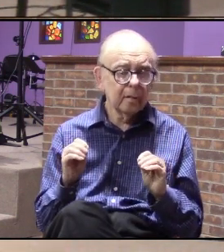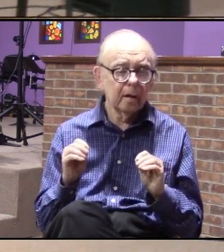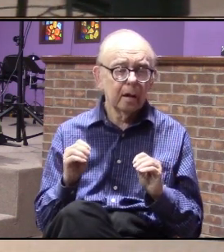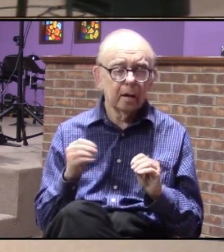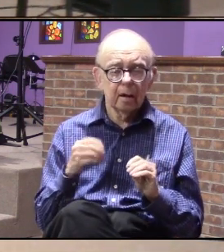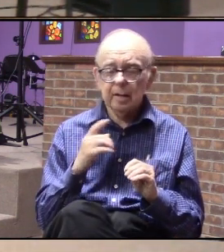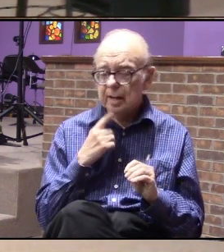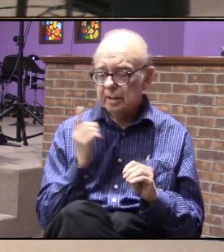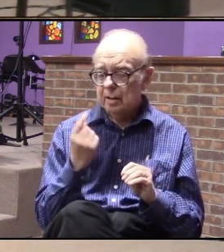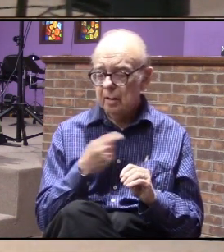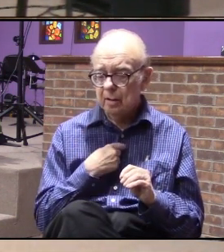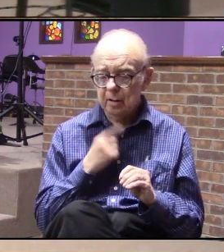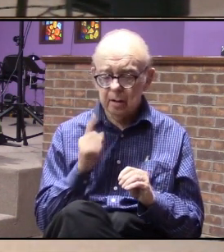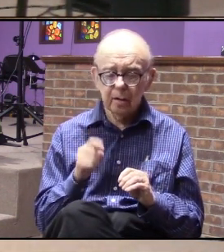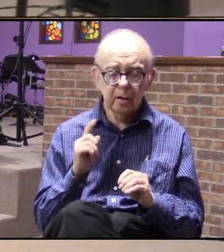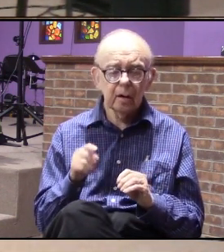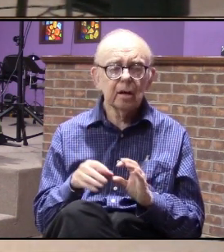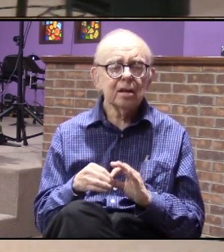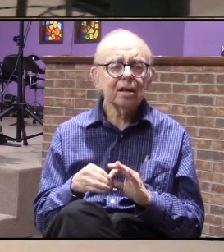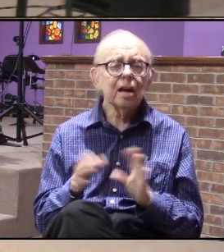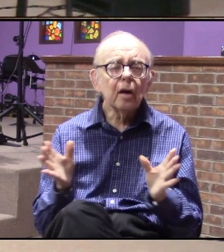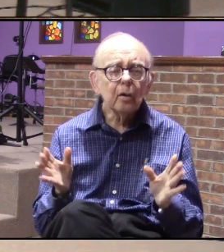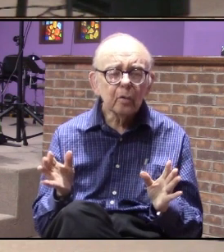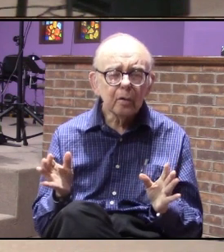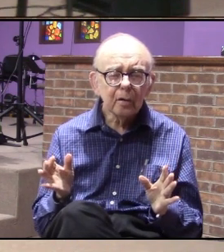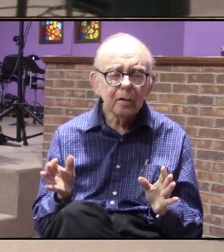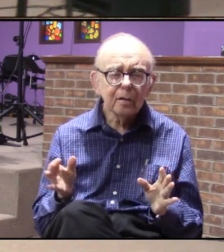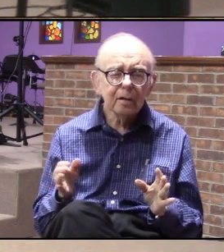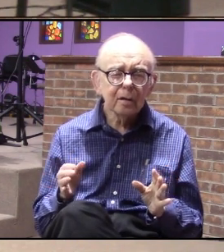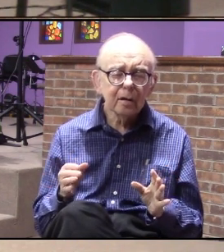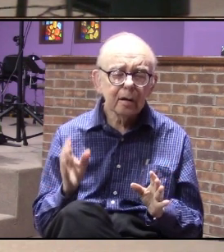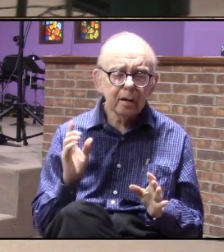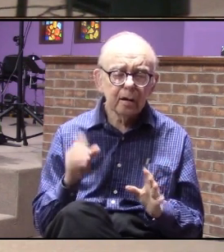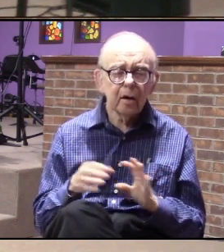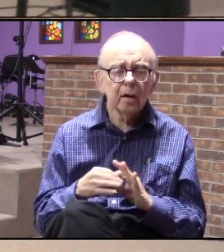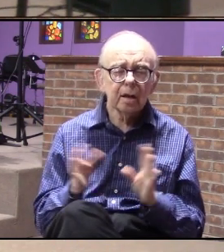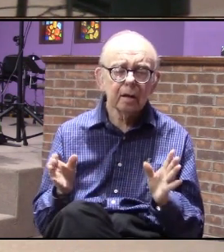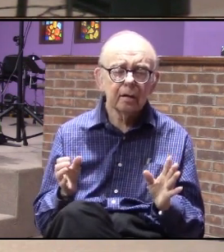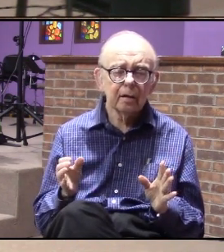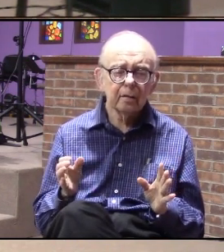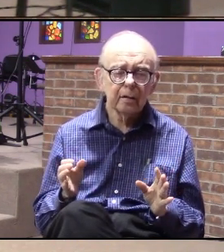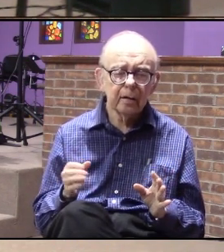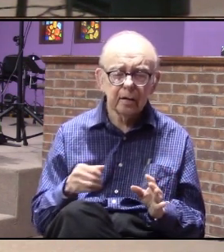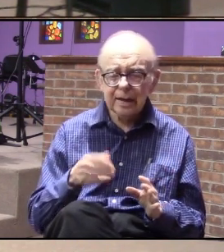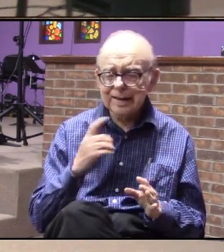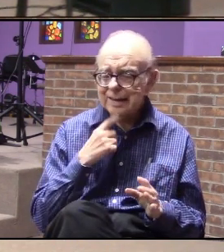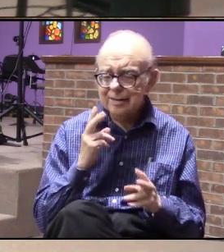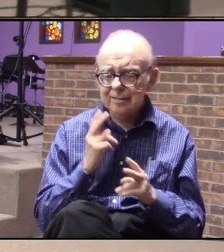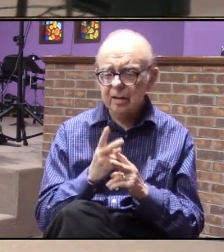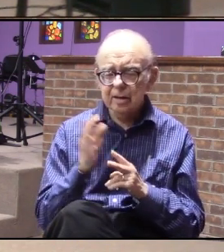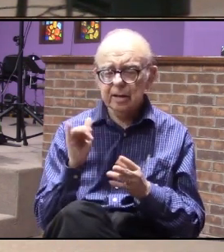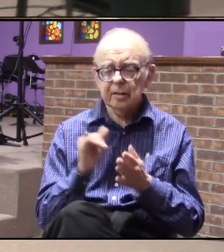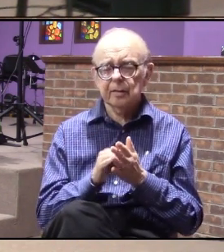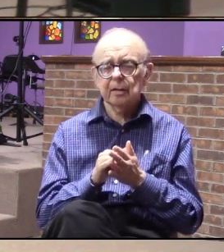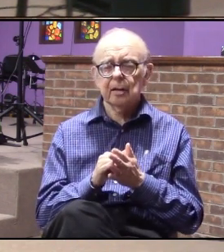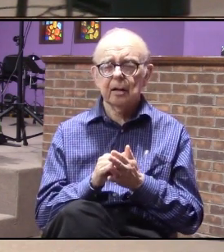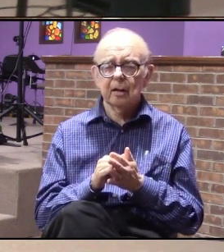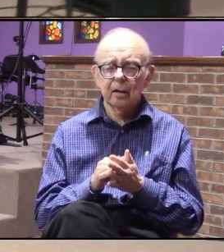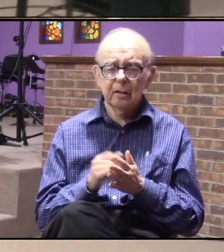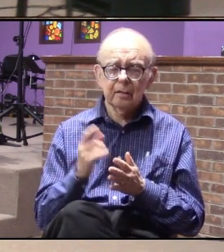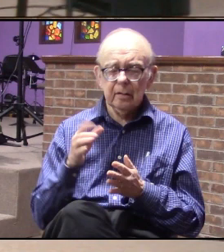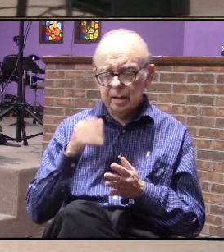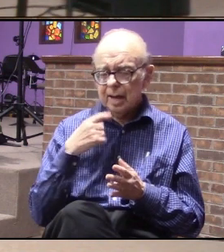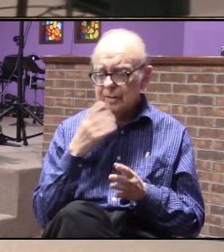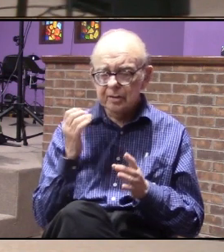And God's telling us, you need to let it go. You need to let it go. I'll take care of it. I've got